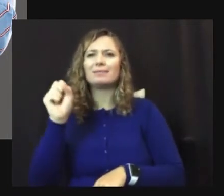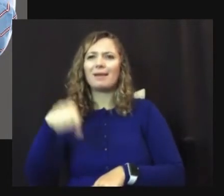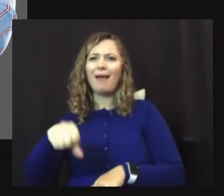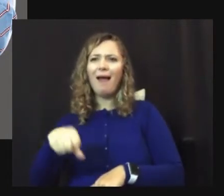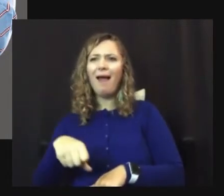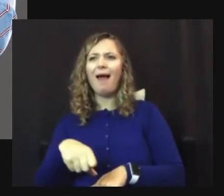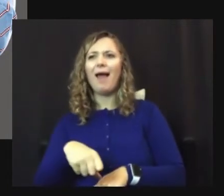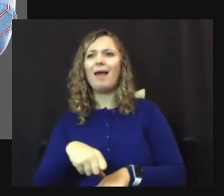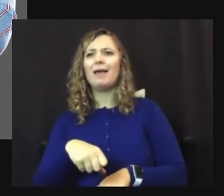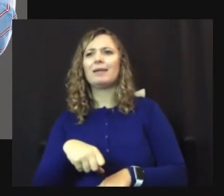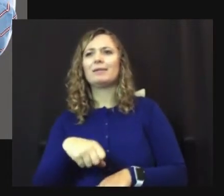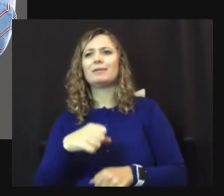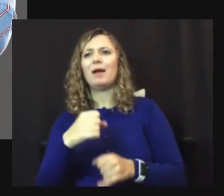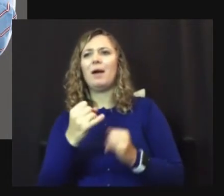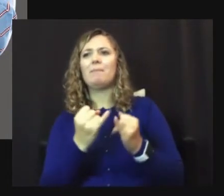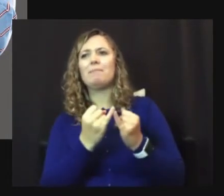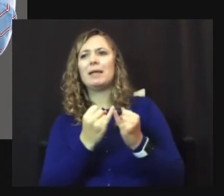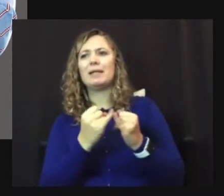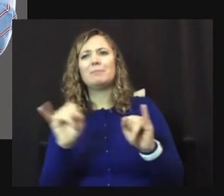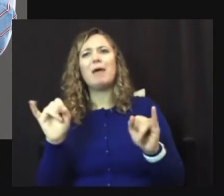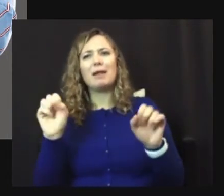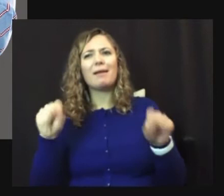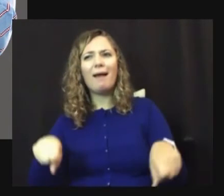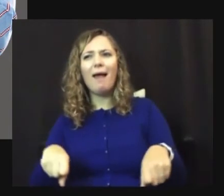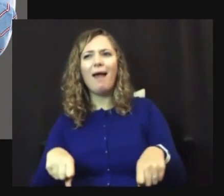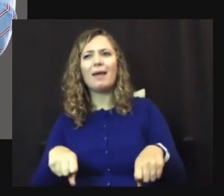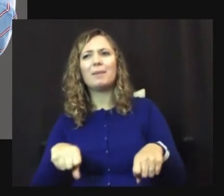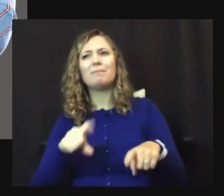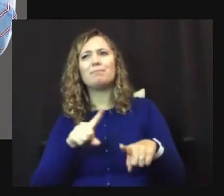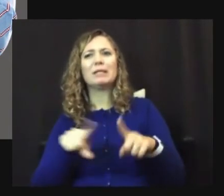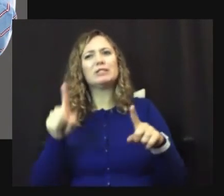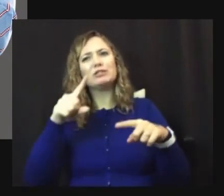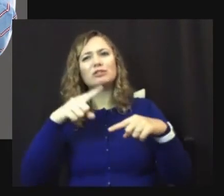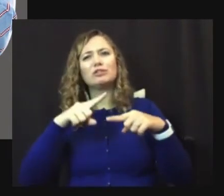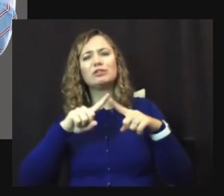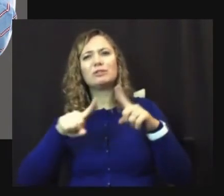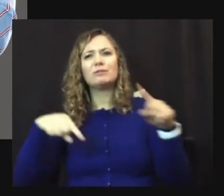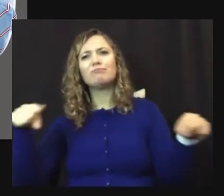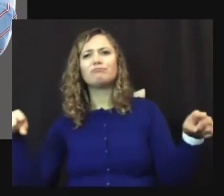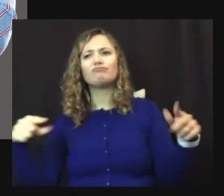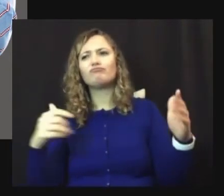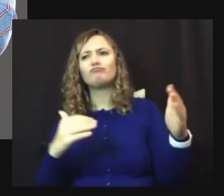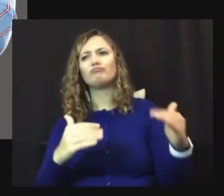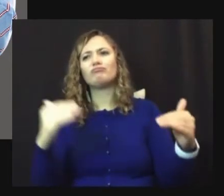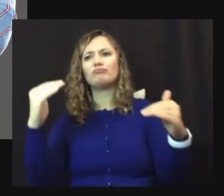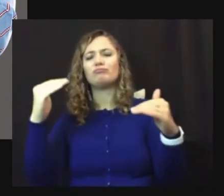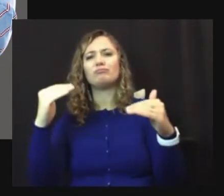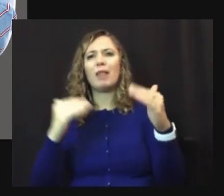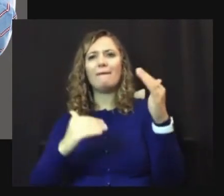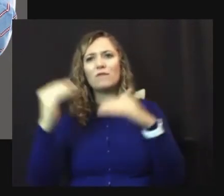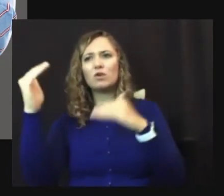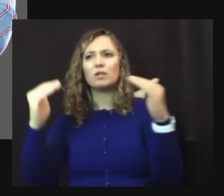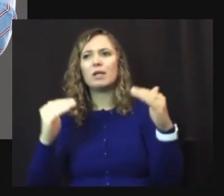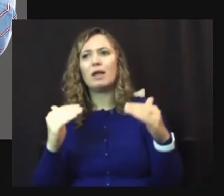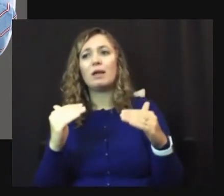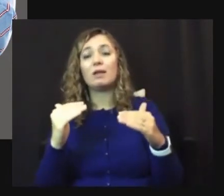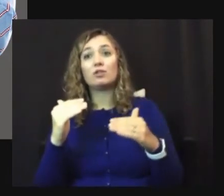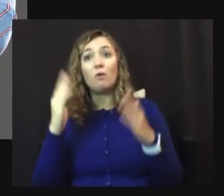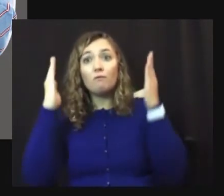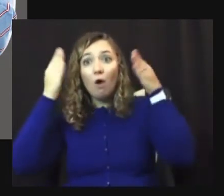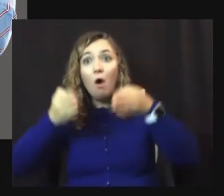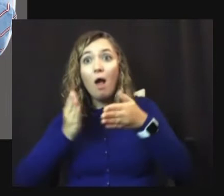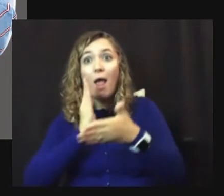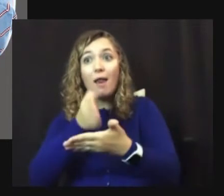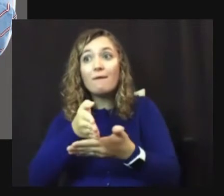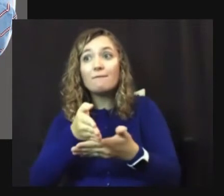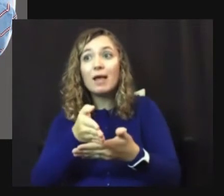achieve the same level of independence. The focus of intervention services is to help the individual achieve their highest possible